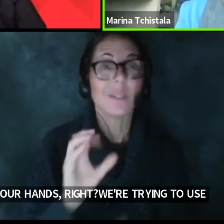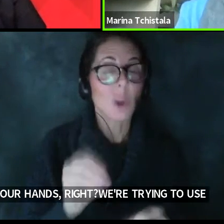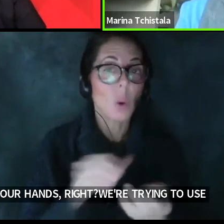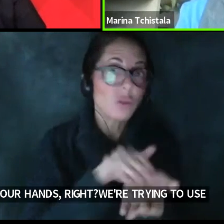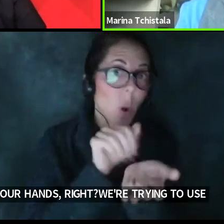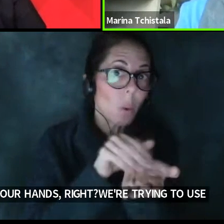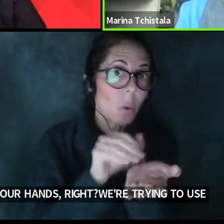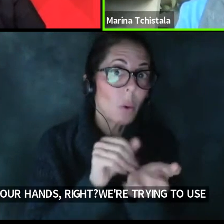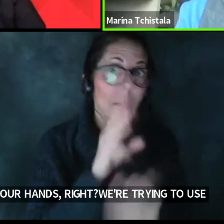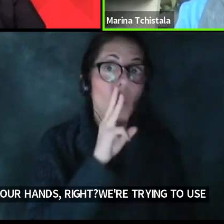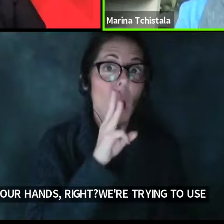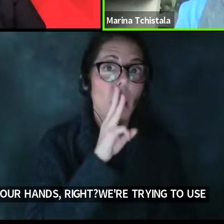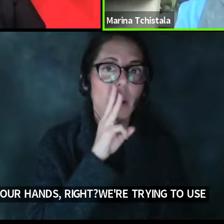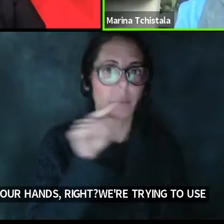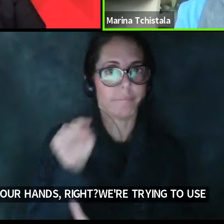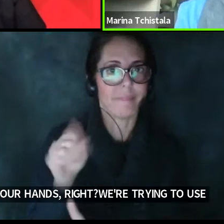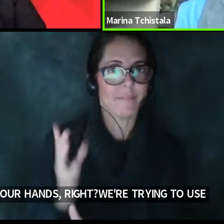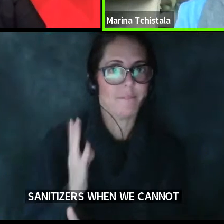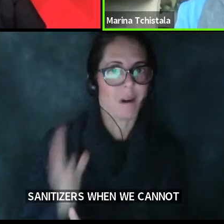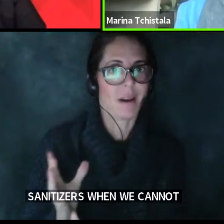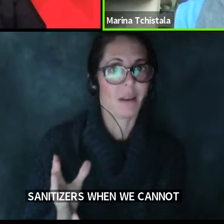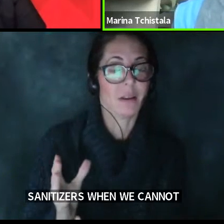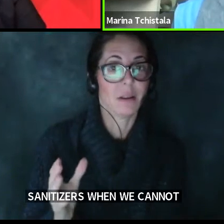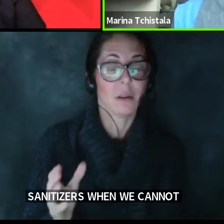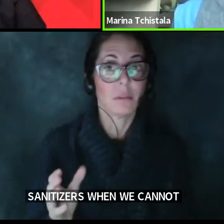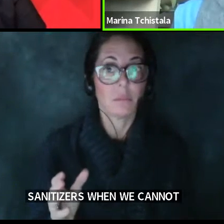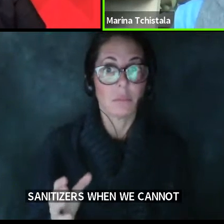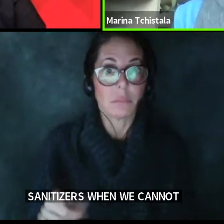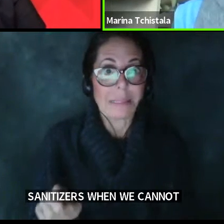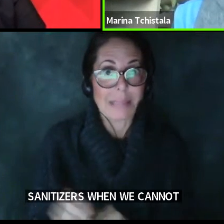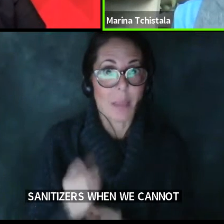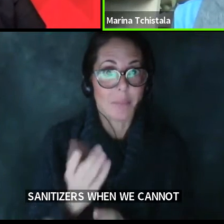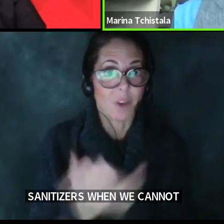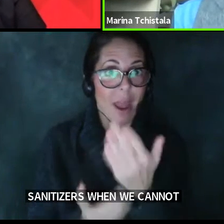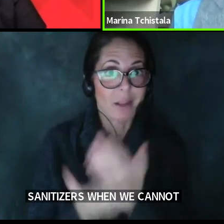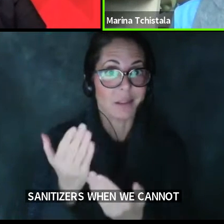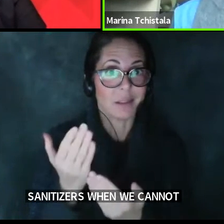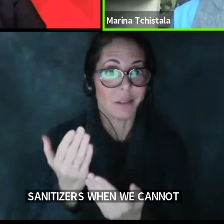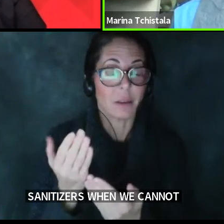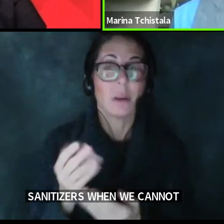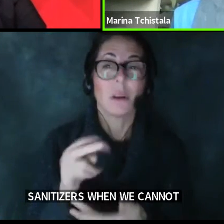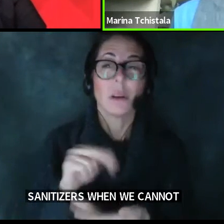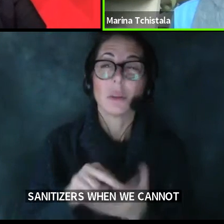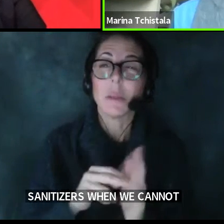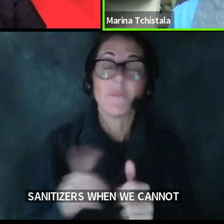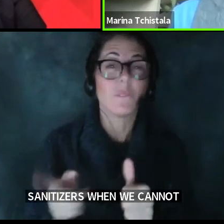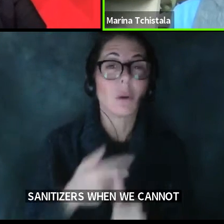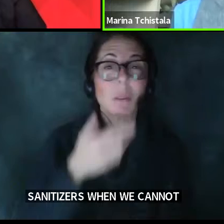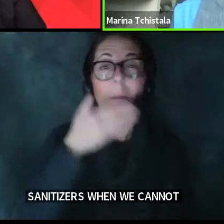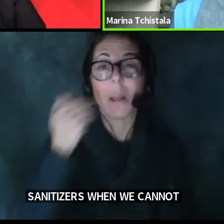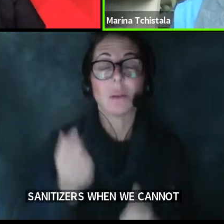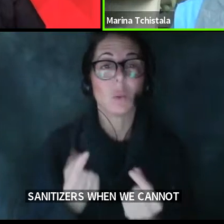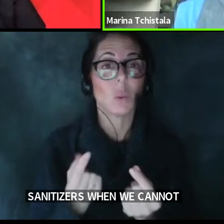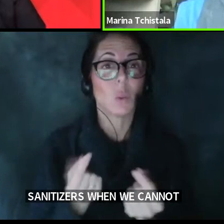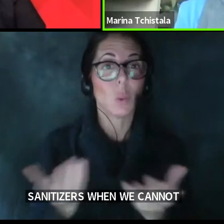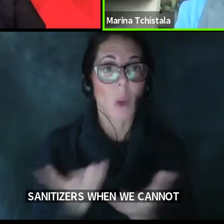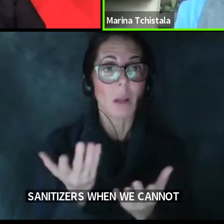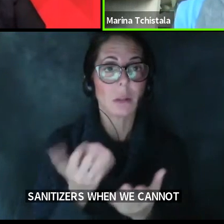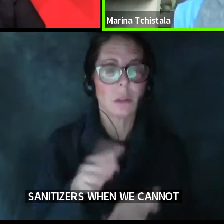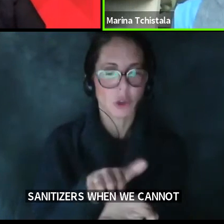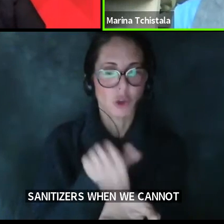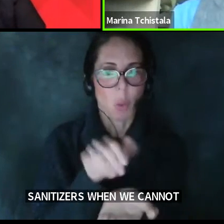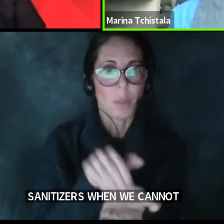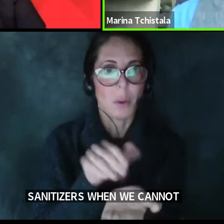case. And this will apply even to our hands. So first idea for you to will be to wash, and if you cannot, use